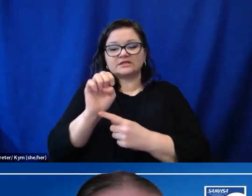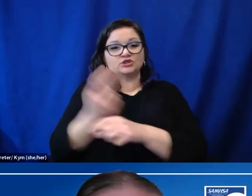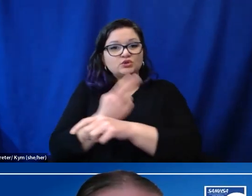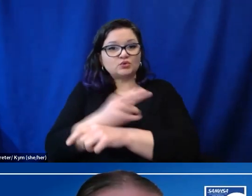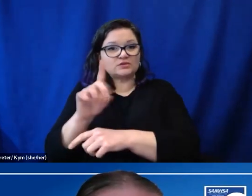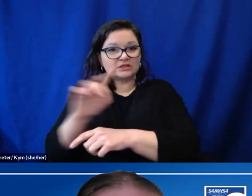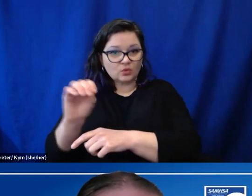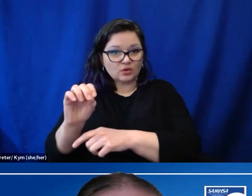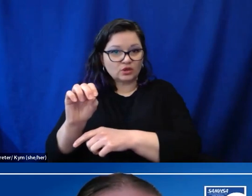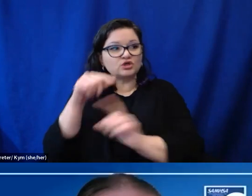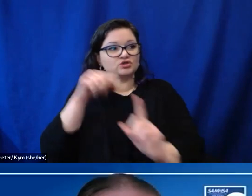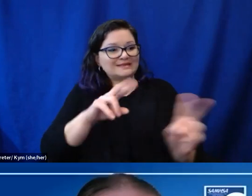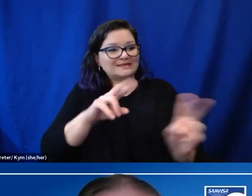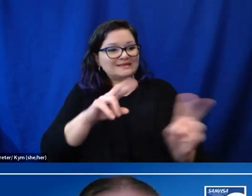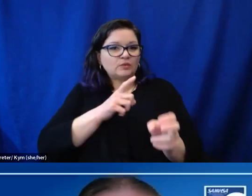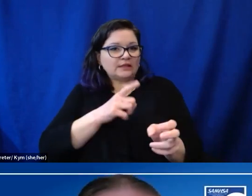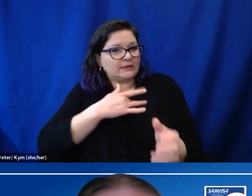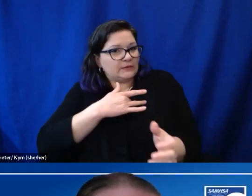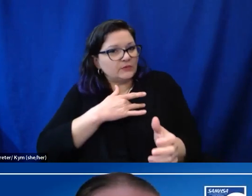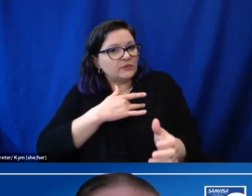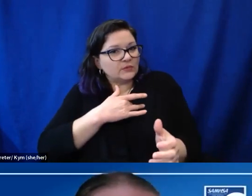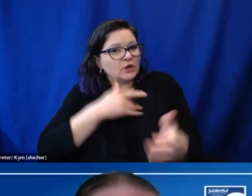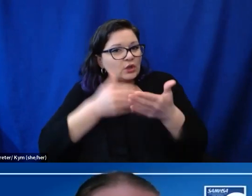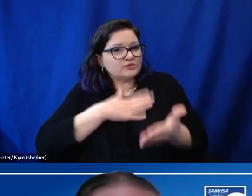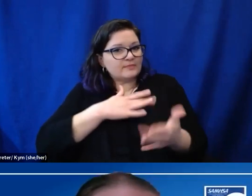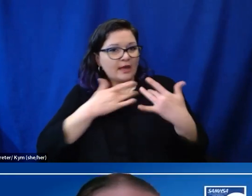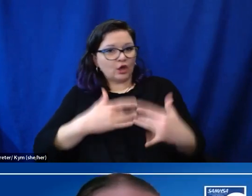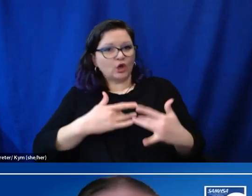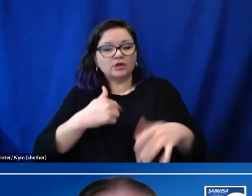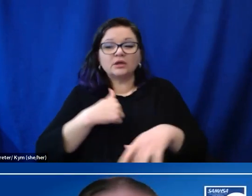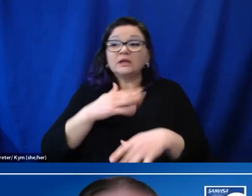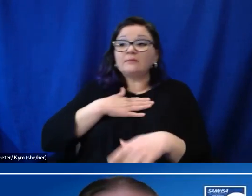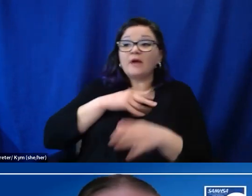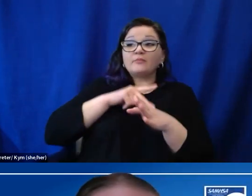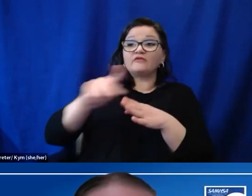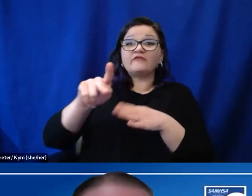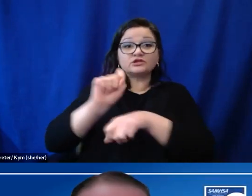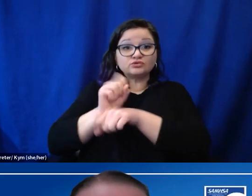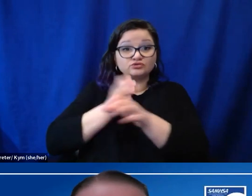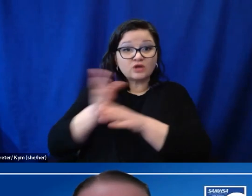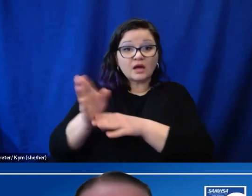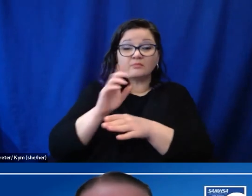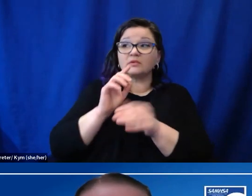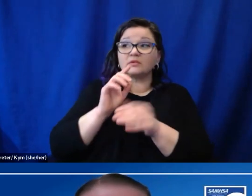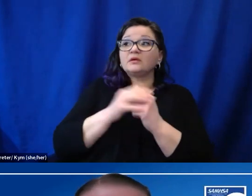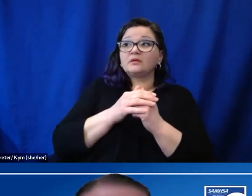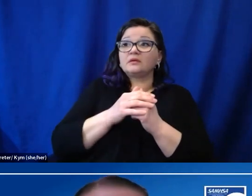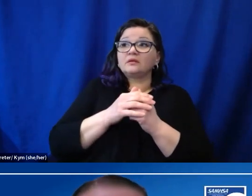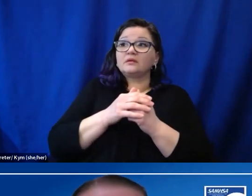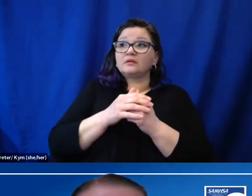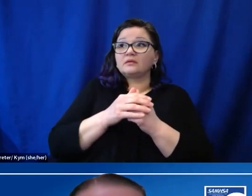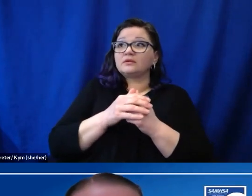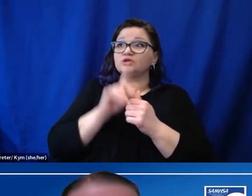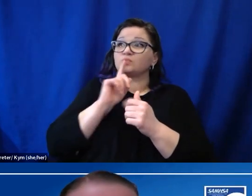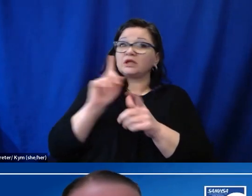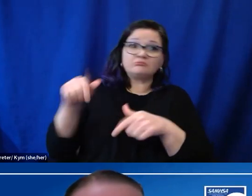really near and dear to my heart. My professional career has spanned, you know, just about as long